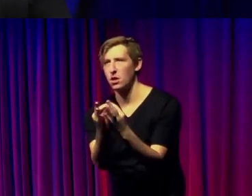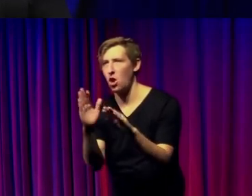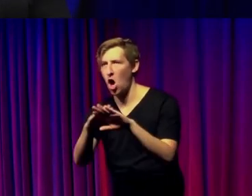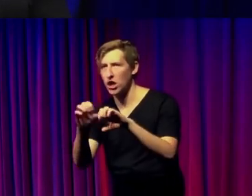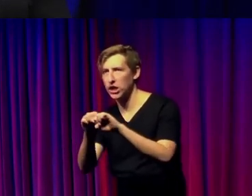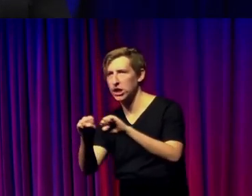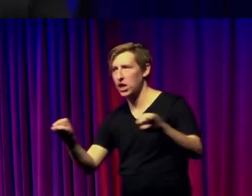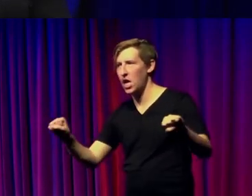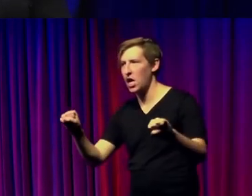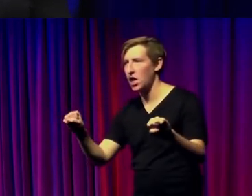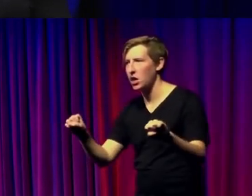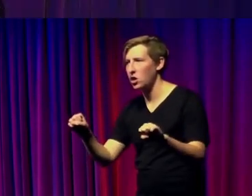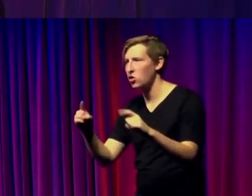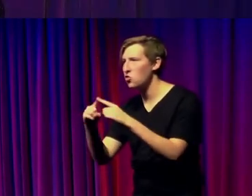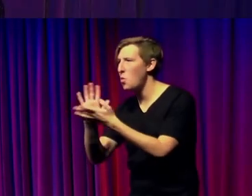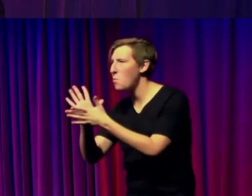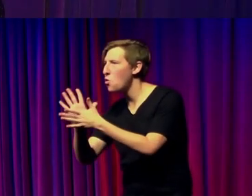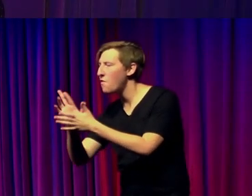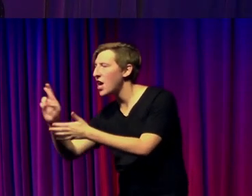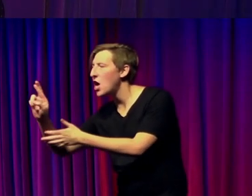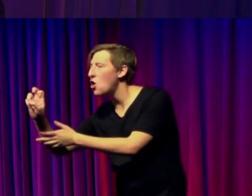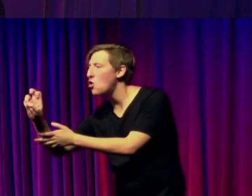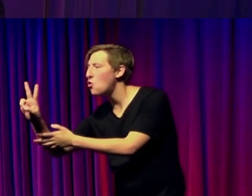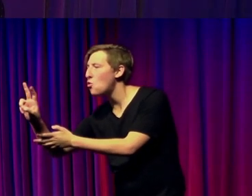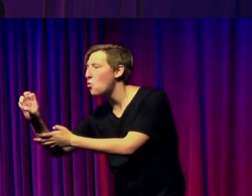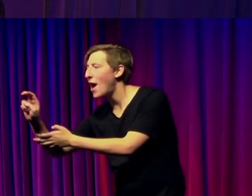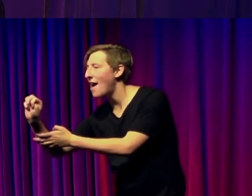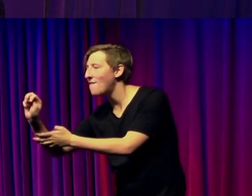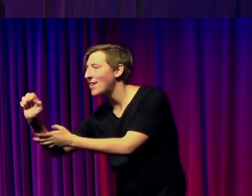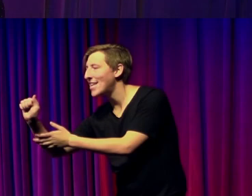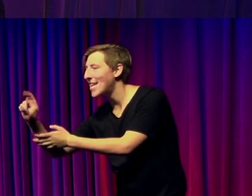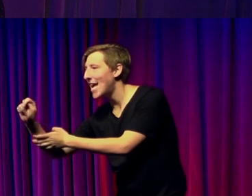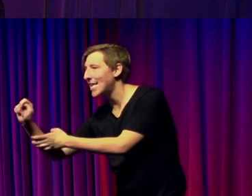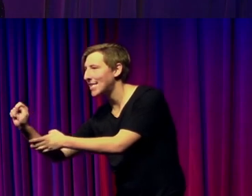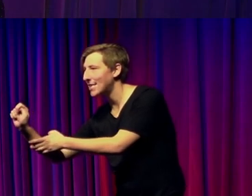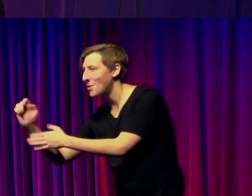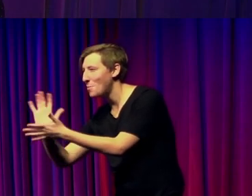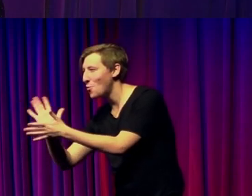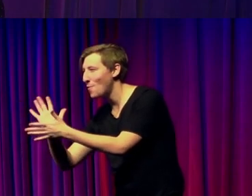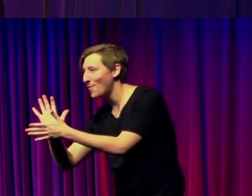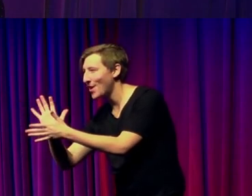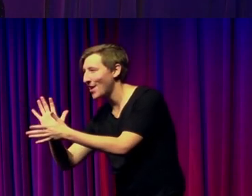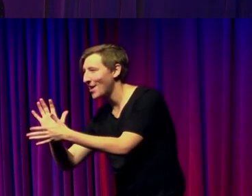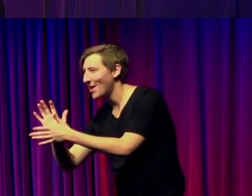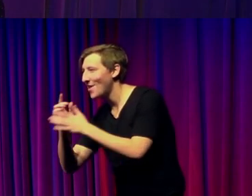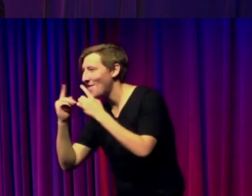I would be happy to send them your way, but I must ask,